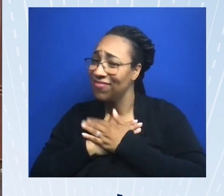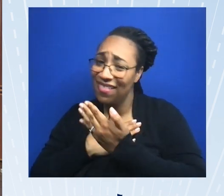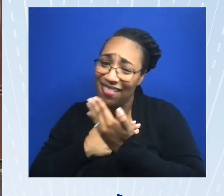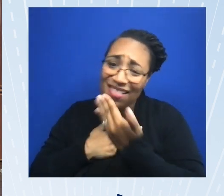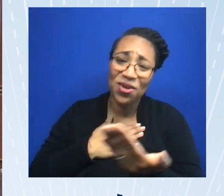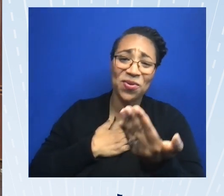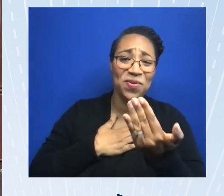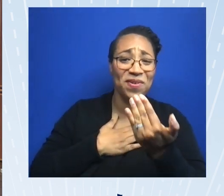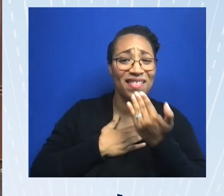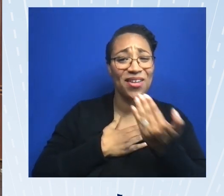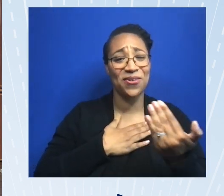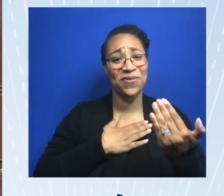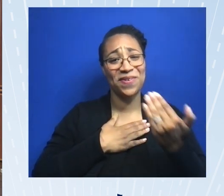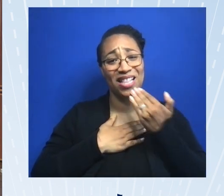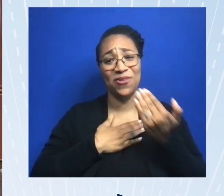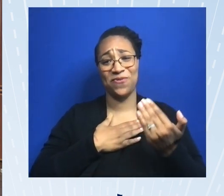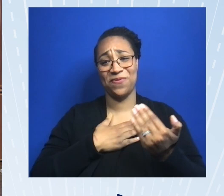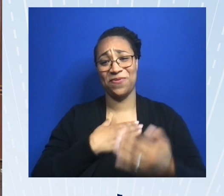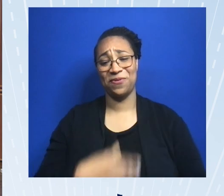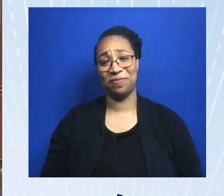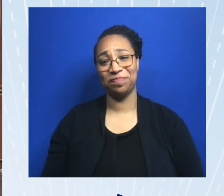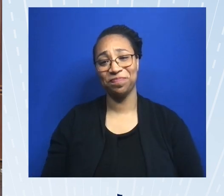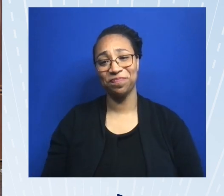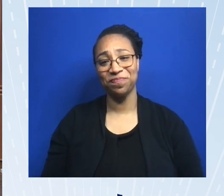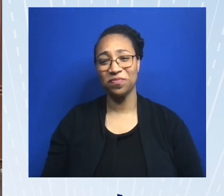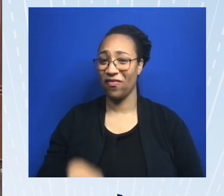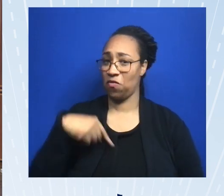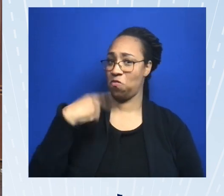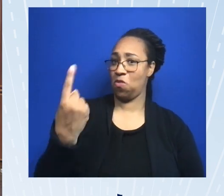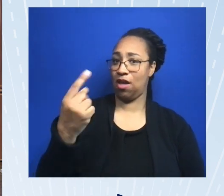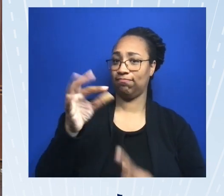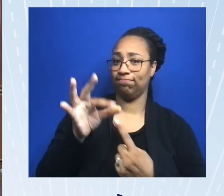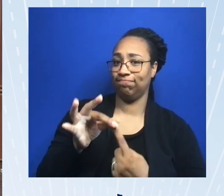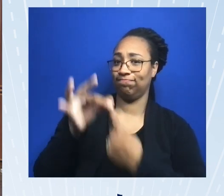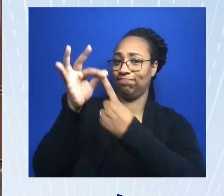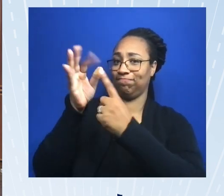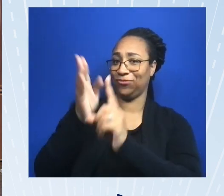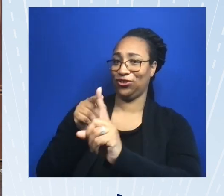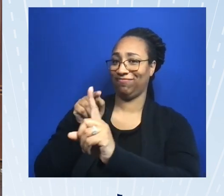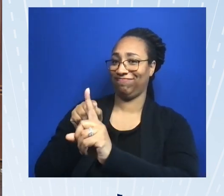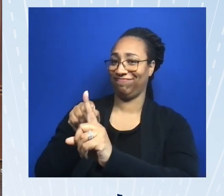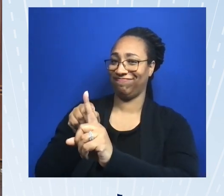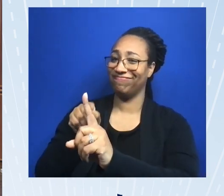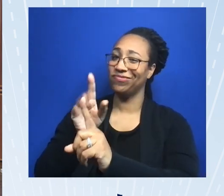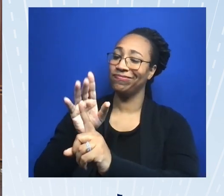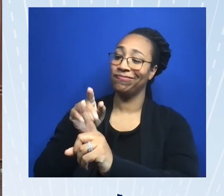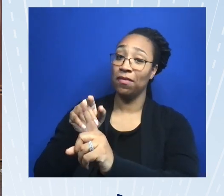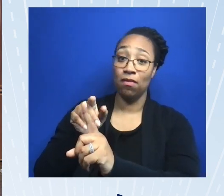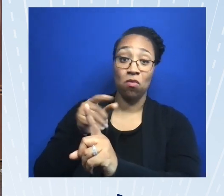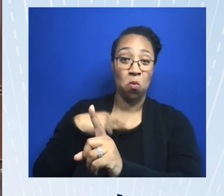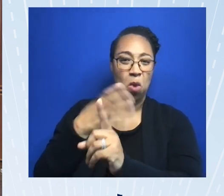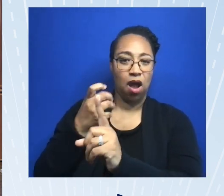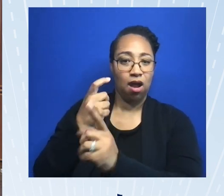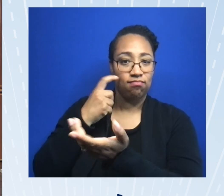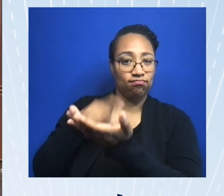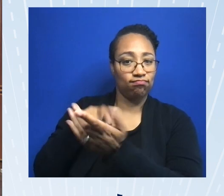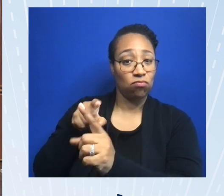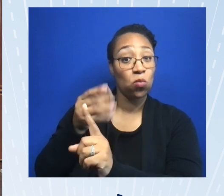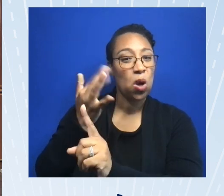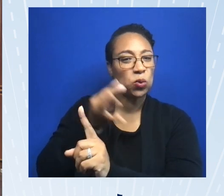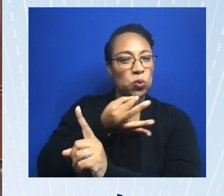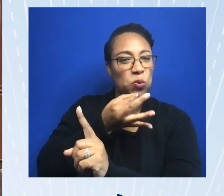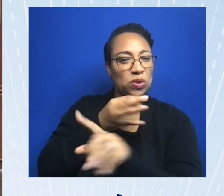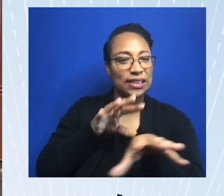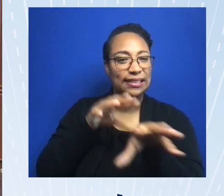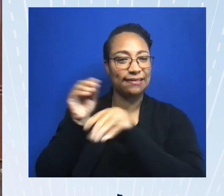part because her tenure in the current office is about to end, and in greater measure because today simply would not have